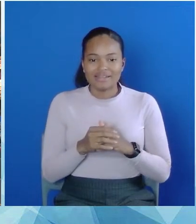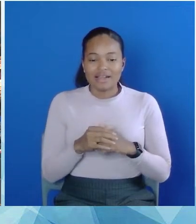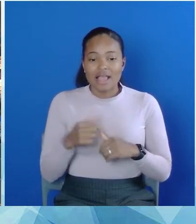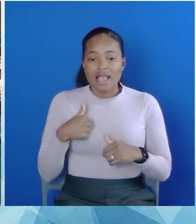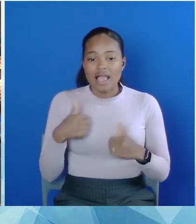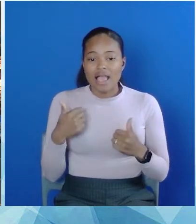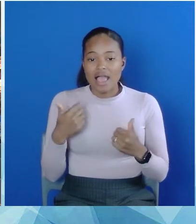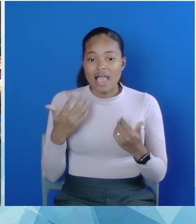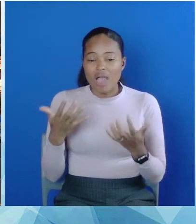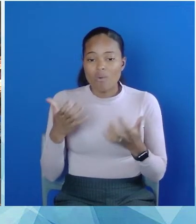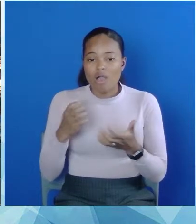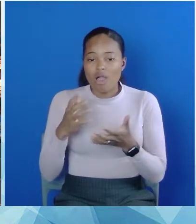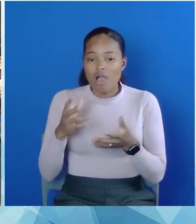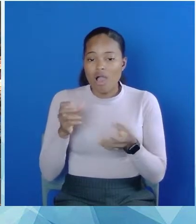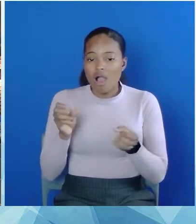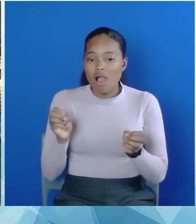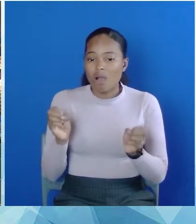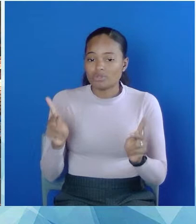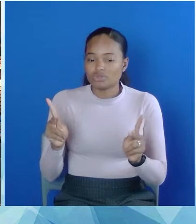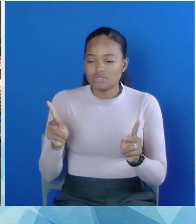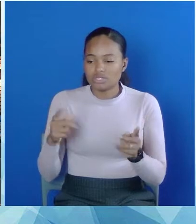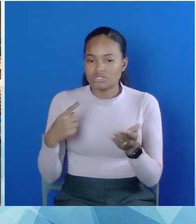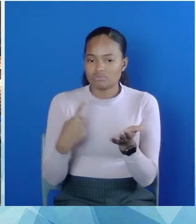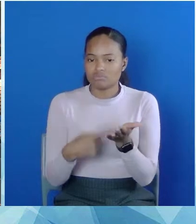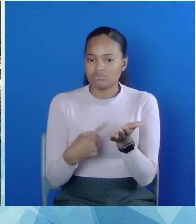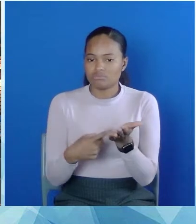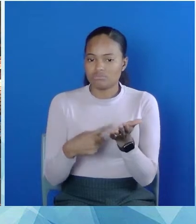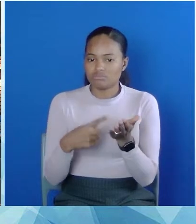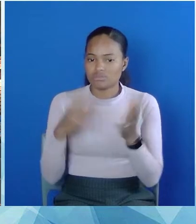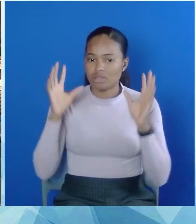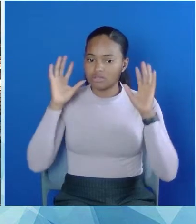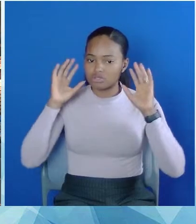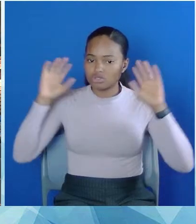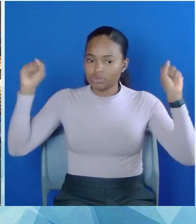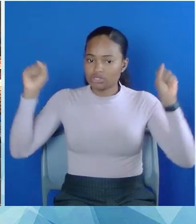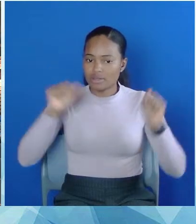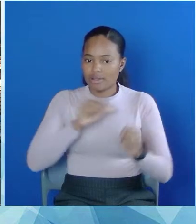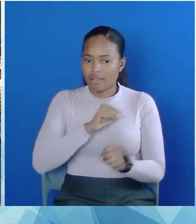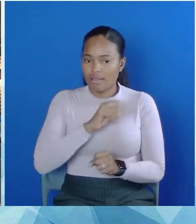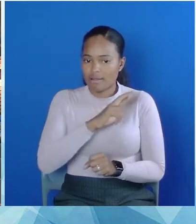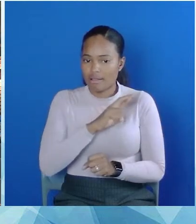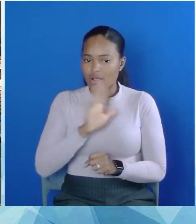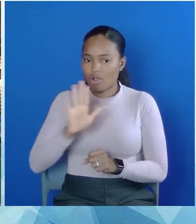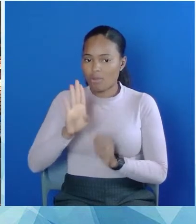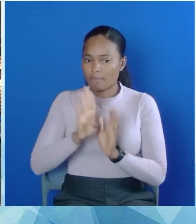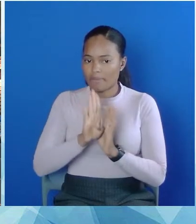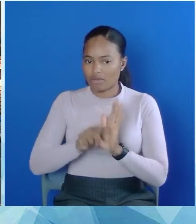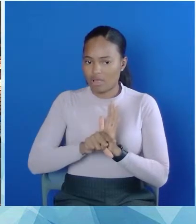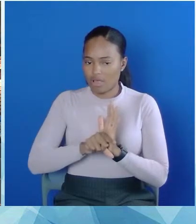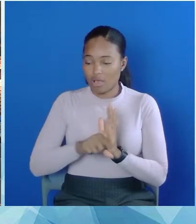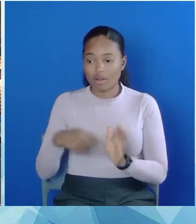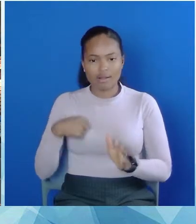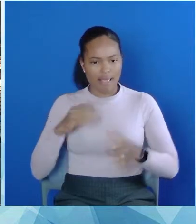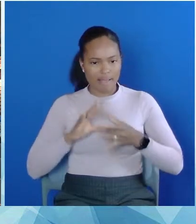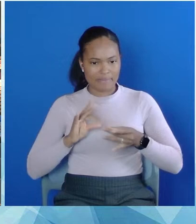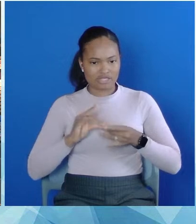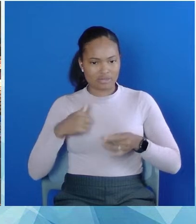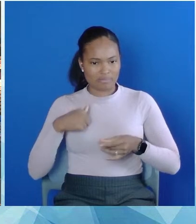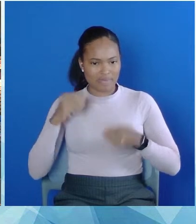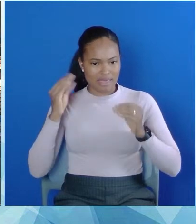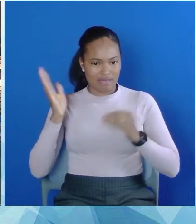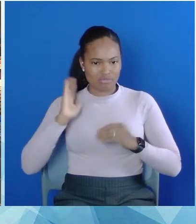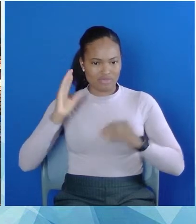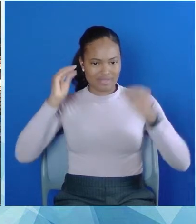speak a little bit about Superintendent Reichman's background. Like I said, I was a professor at Gallaudet